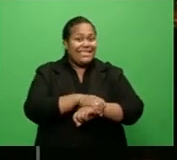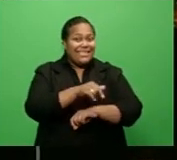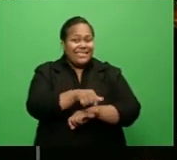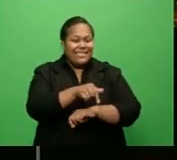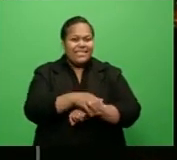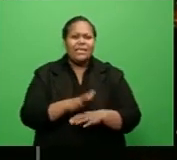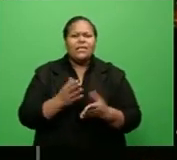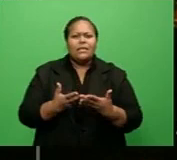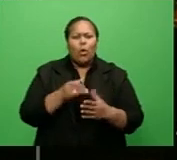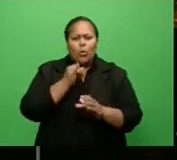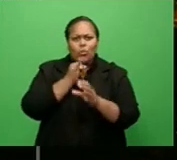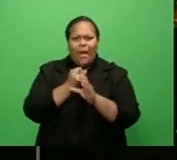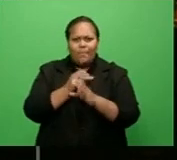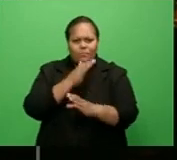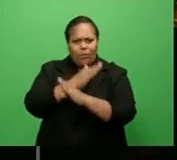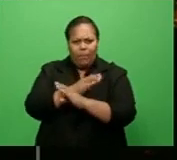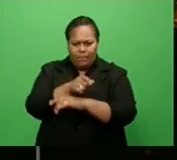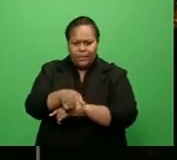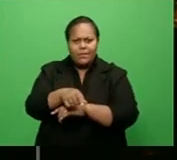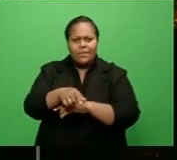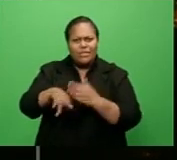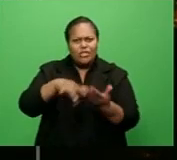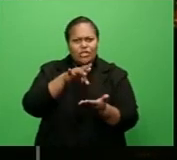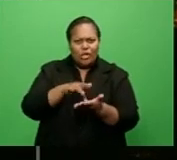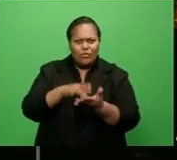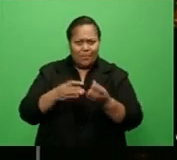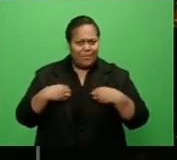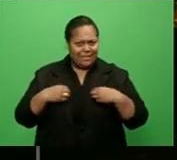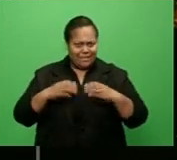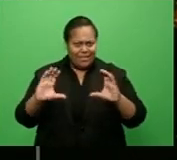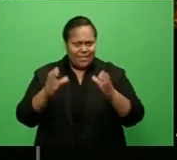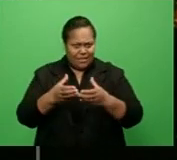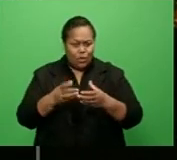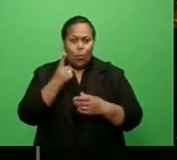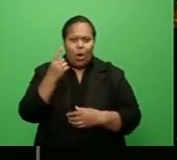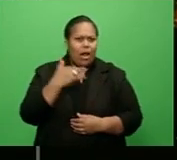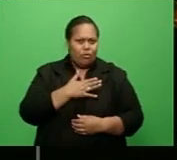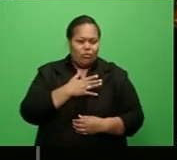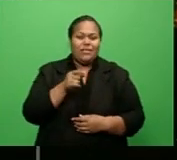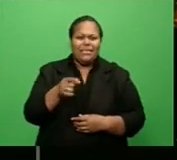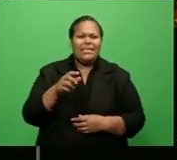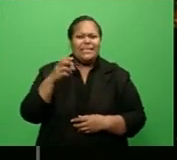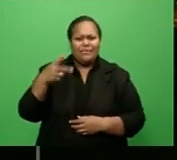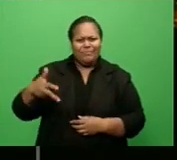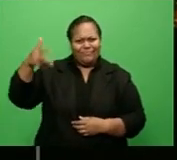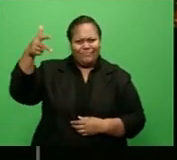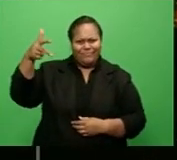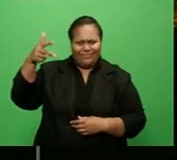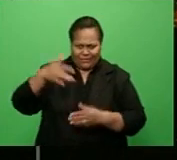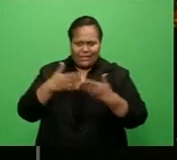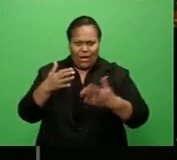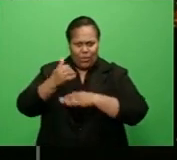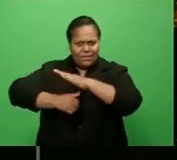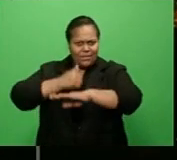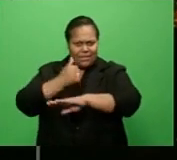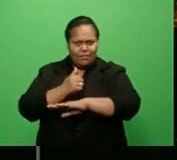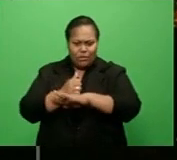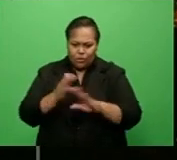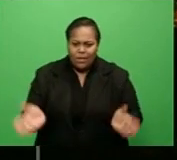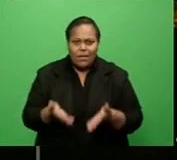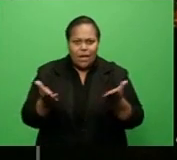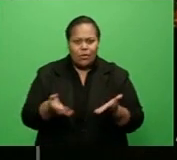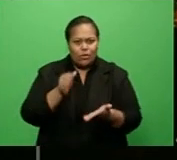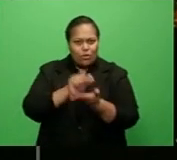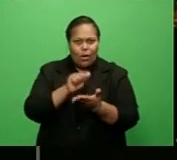Business District. With more than 100 CCTV cameras installed, the Council now hopes to encourage retailers to help in the